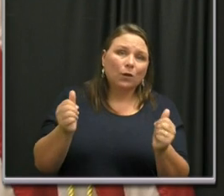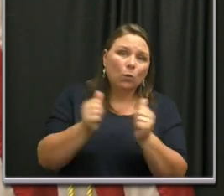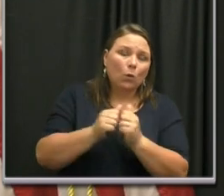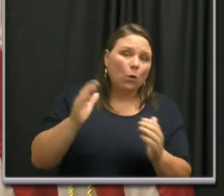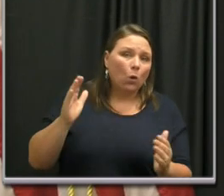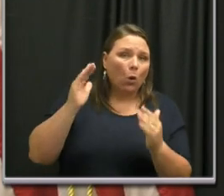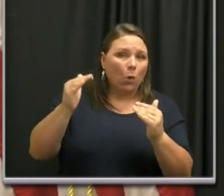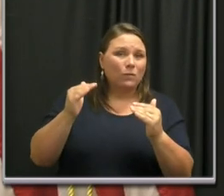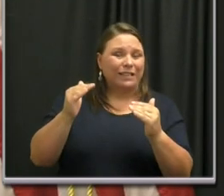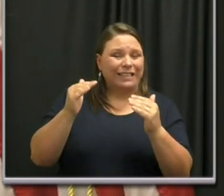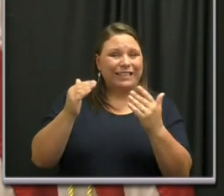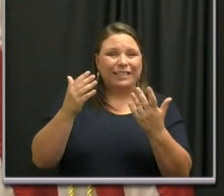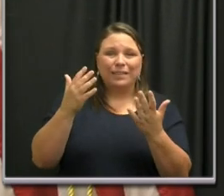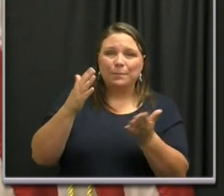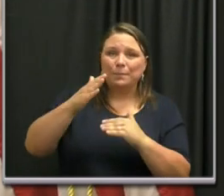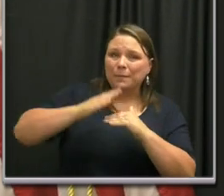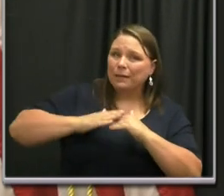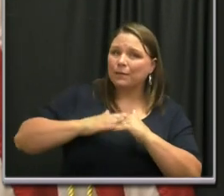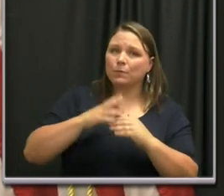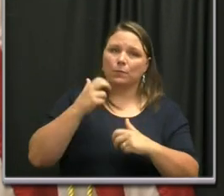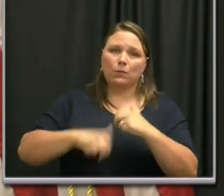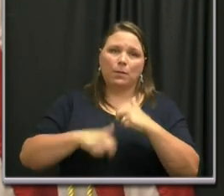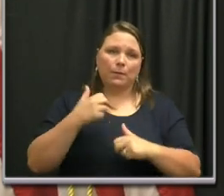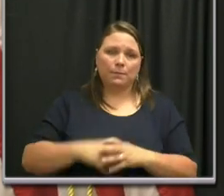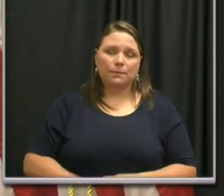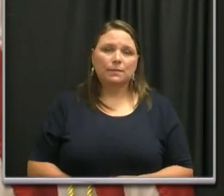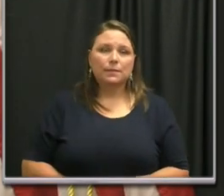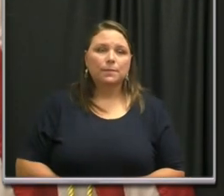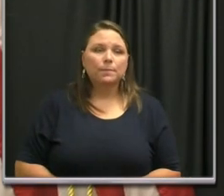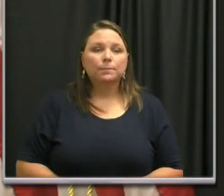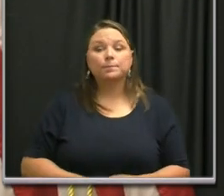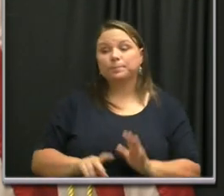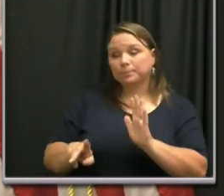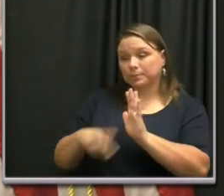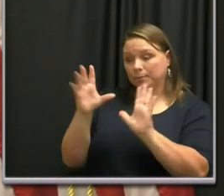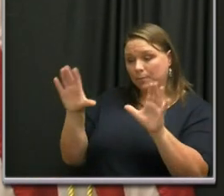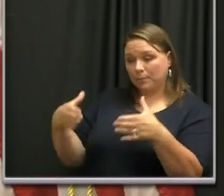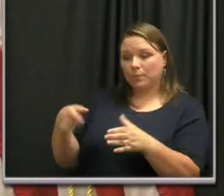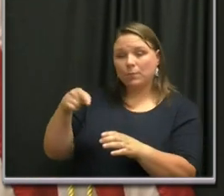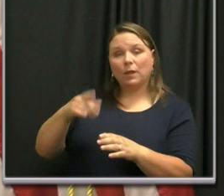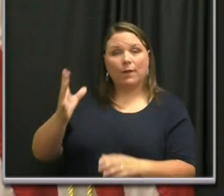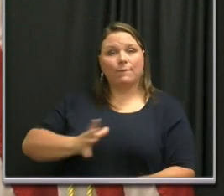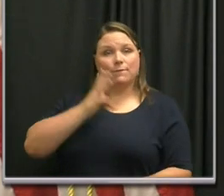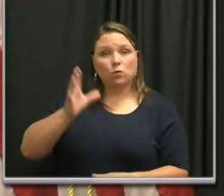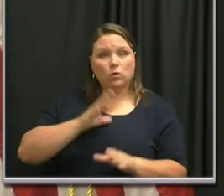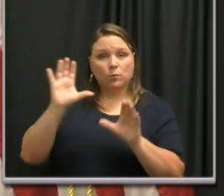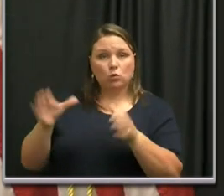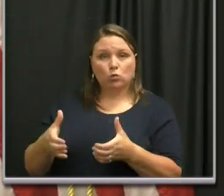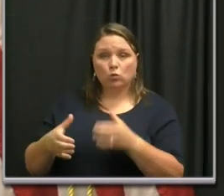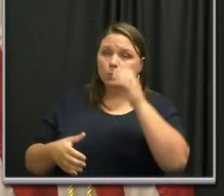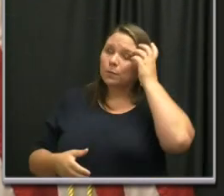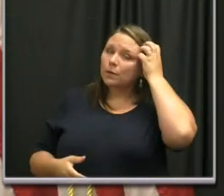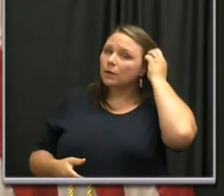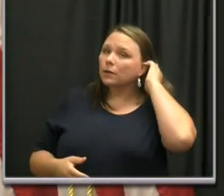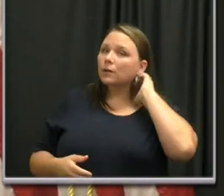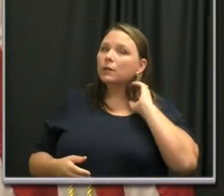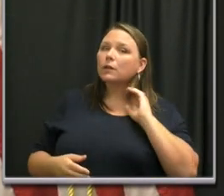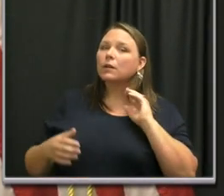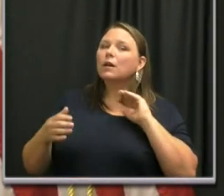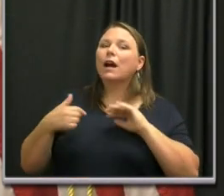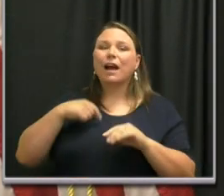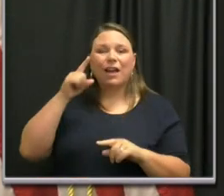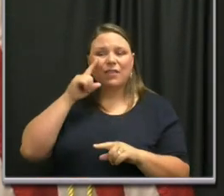least problems that they're going to be. Now, the second group is going to be a formal group. I think probably with the